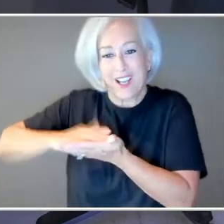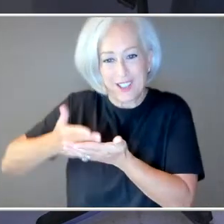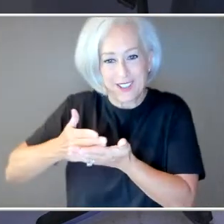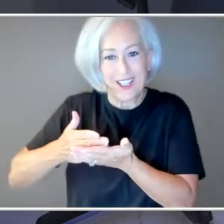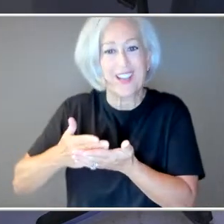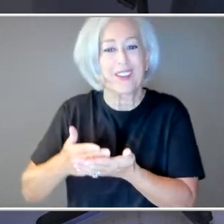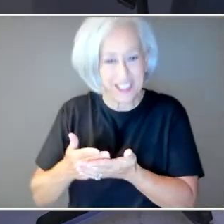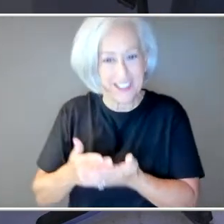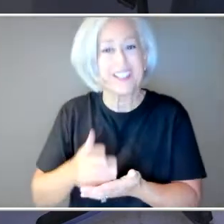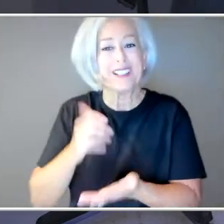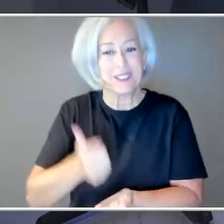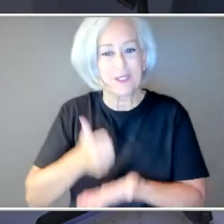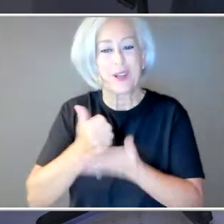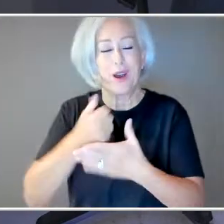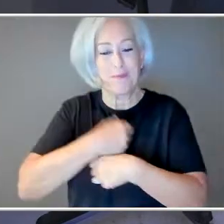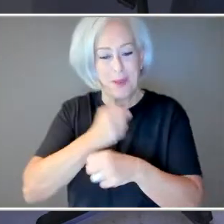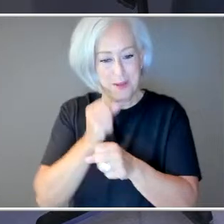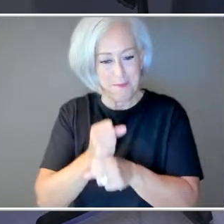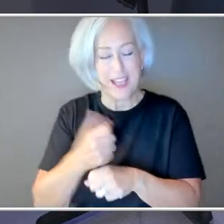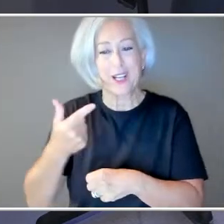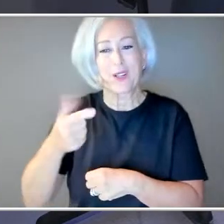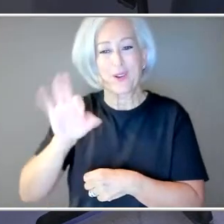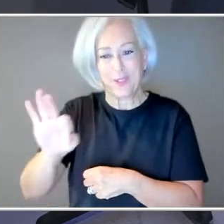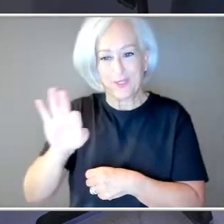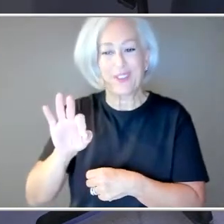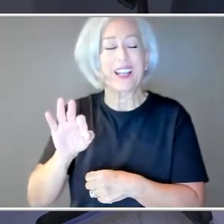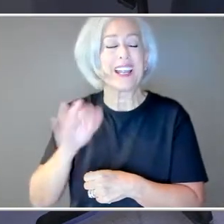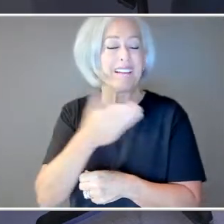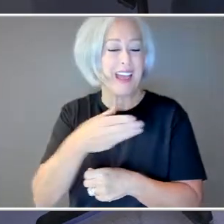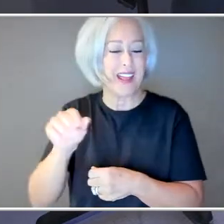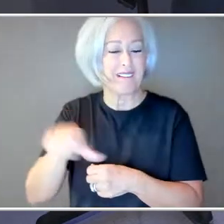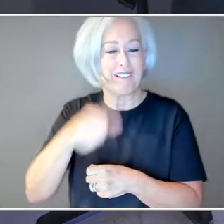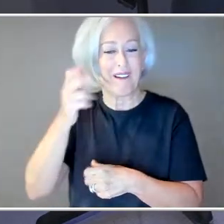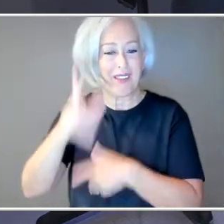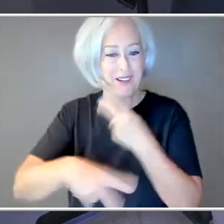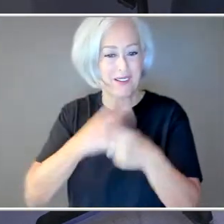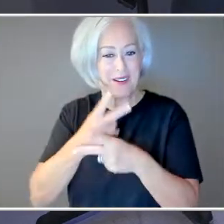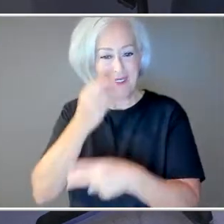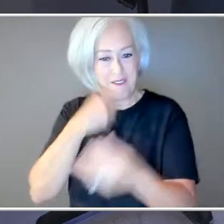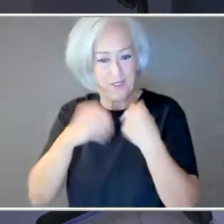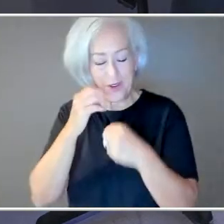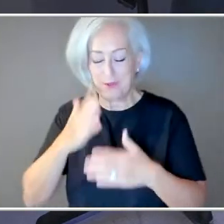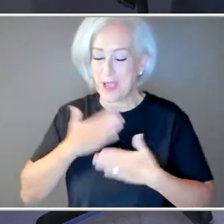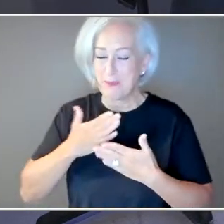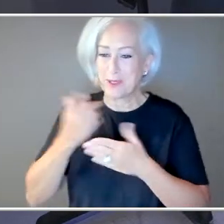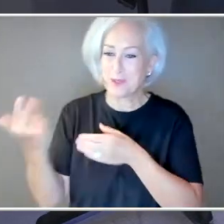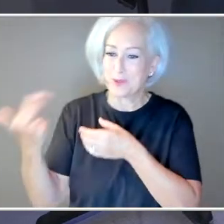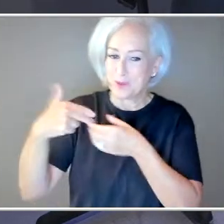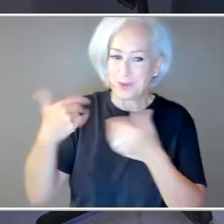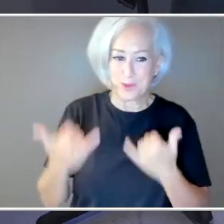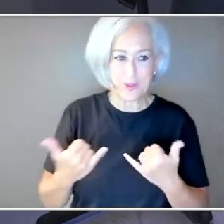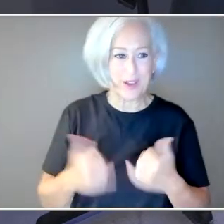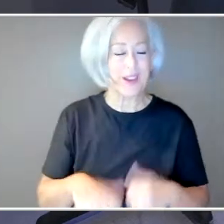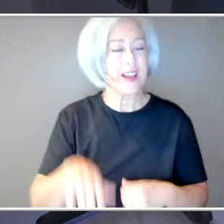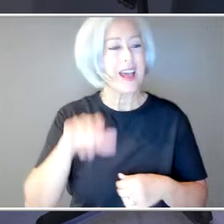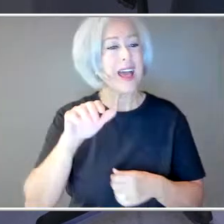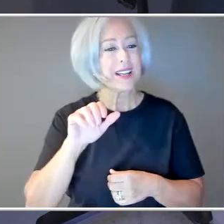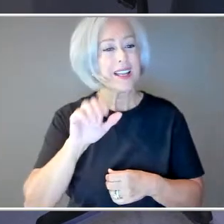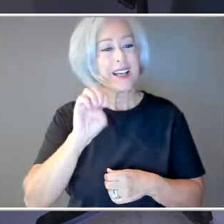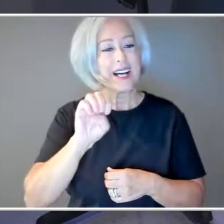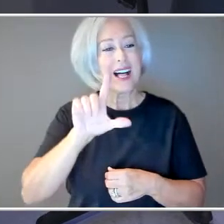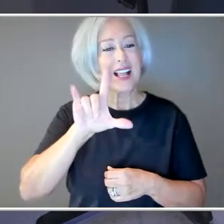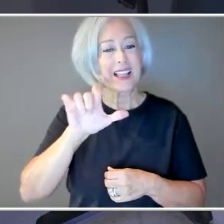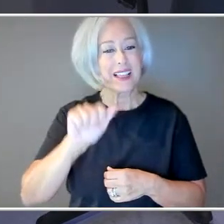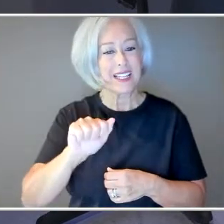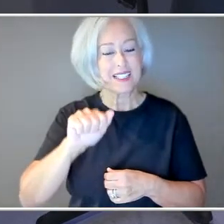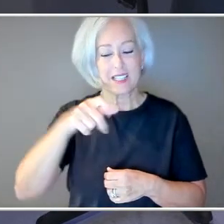know that's very popular these days. Good to have you. And we are so happy to have the perspective of Elisa Poe. Elisa knows her way around the